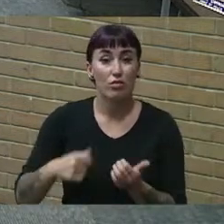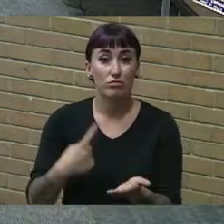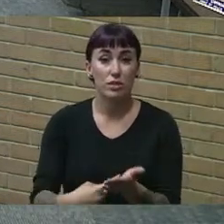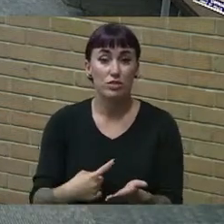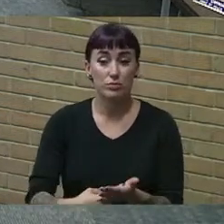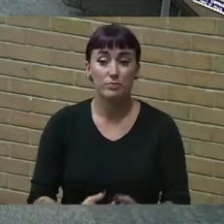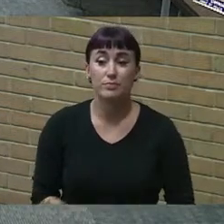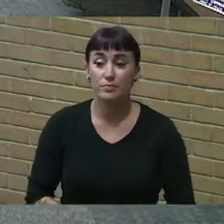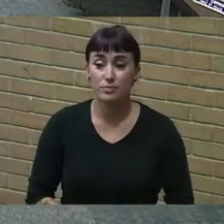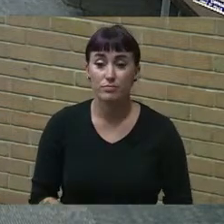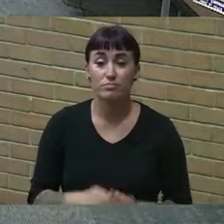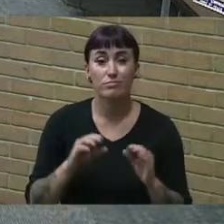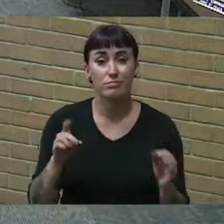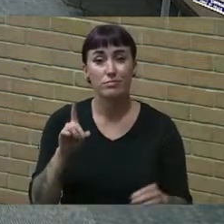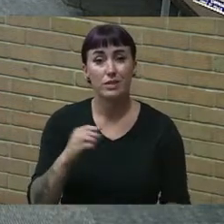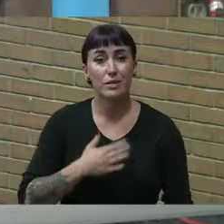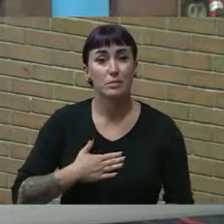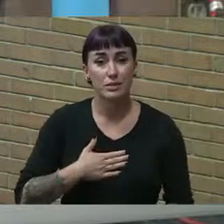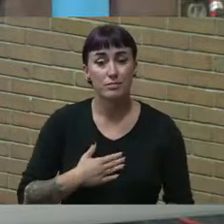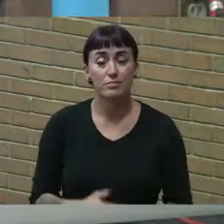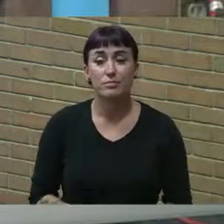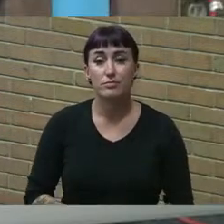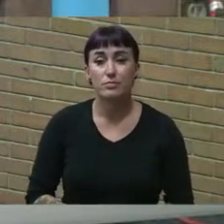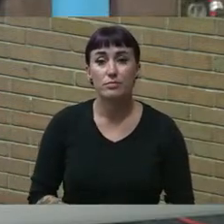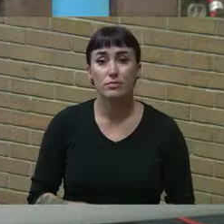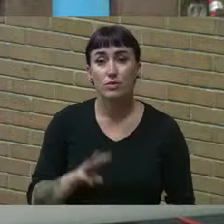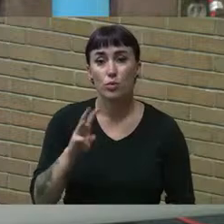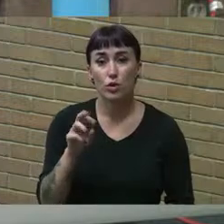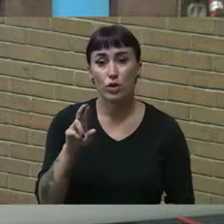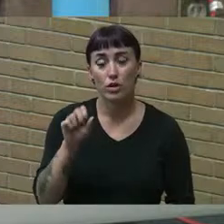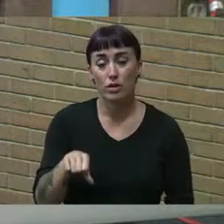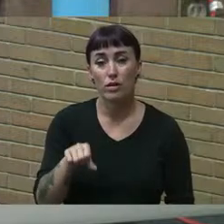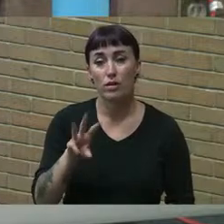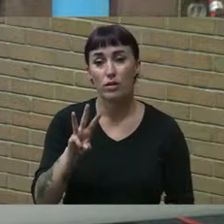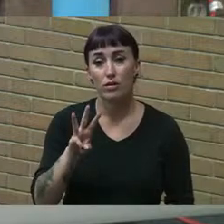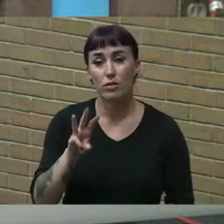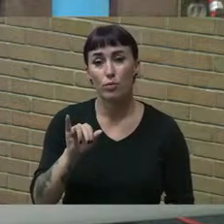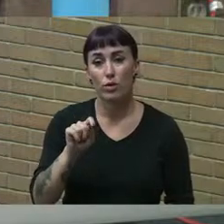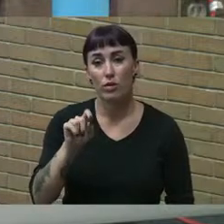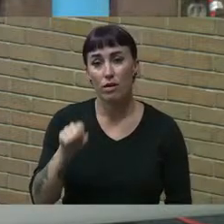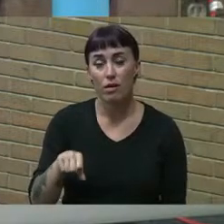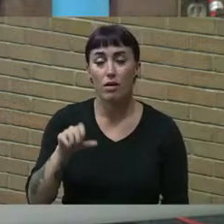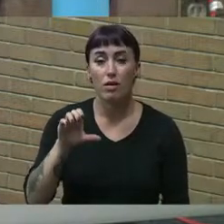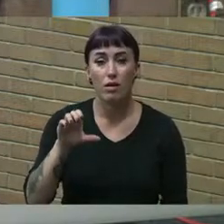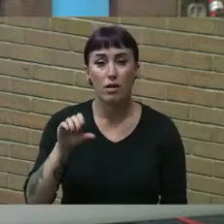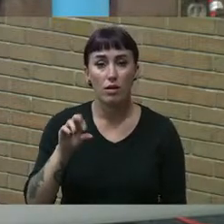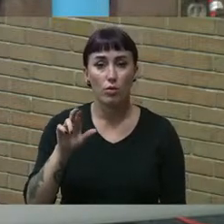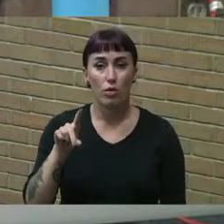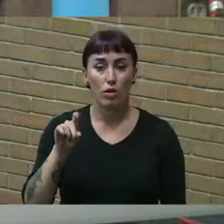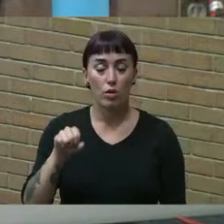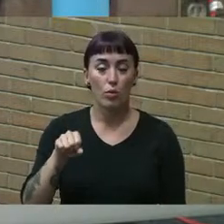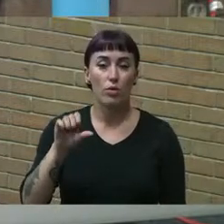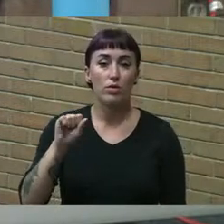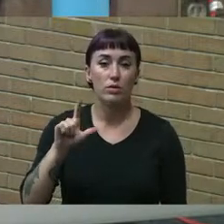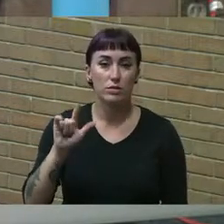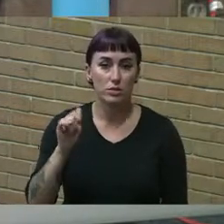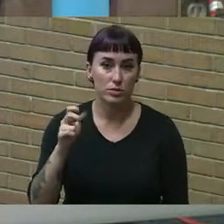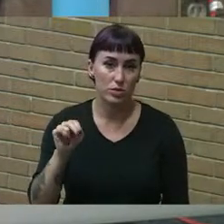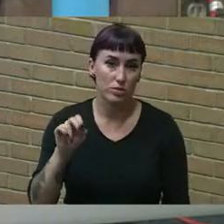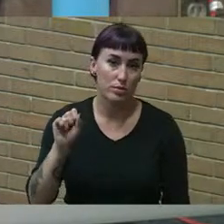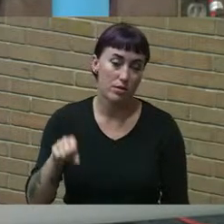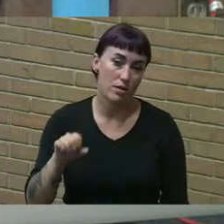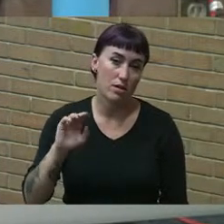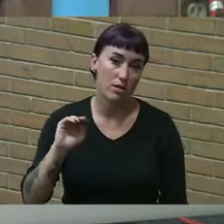discussion? Hearing none. Dan, please call the roll. Councilmember Werner? Aye. Councilmember Wilt? Aye. Councilmember Corrado? Aye.